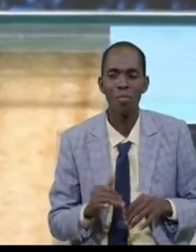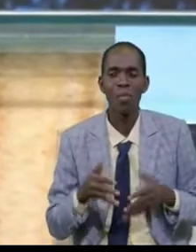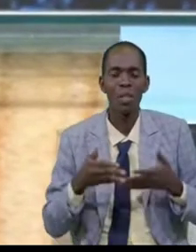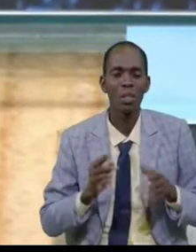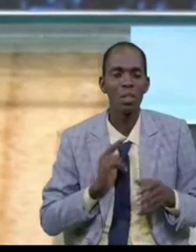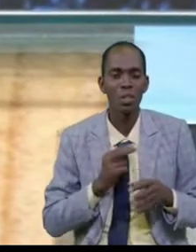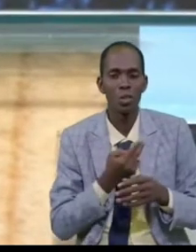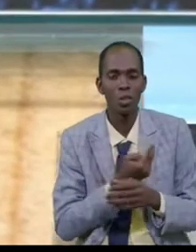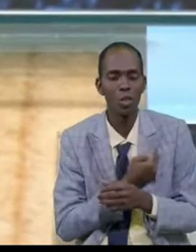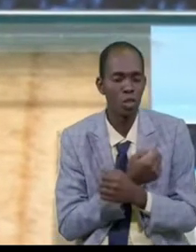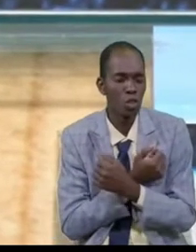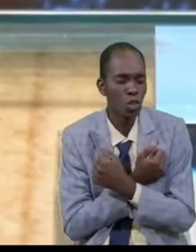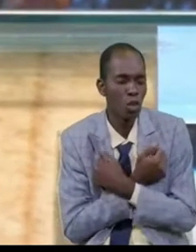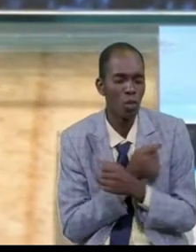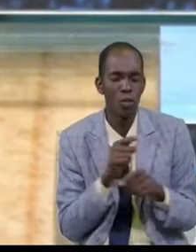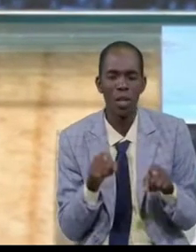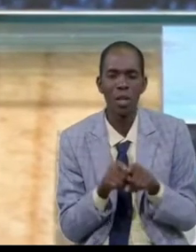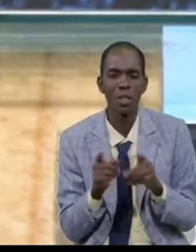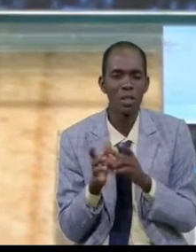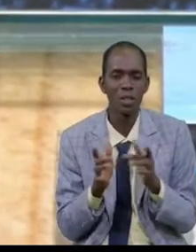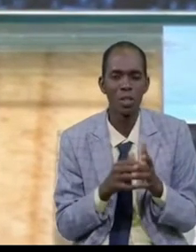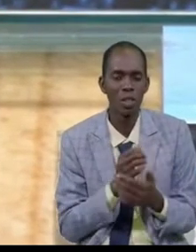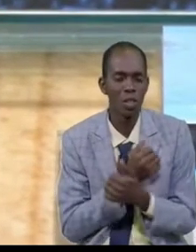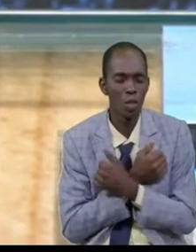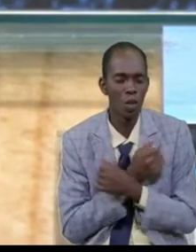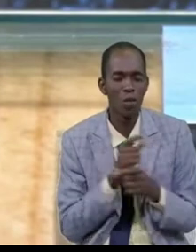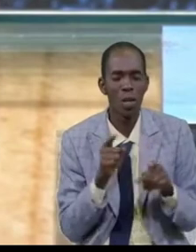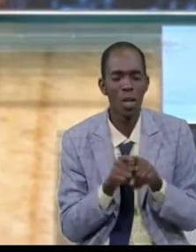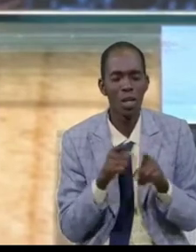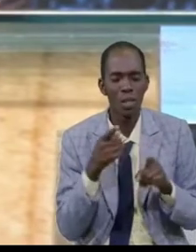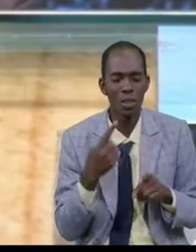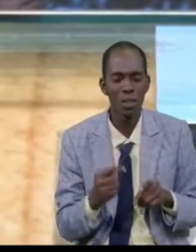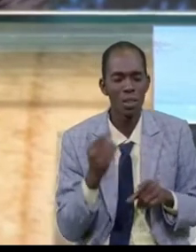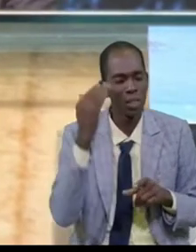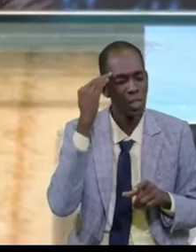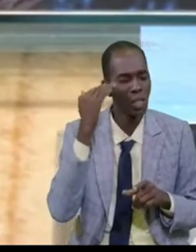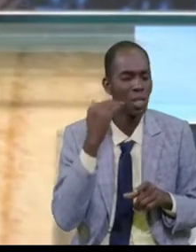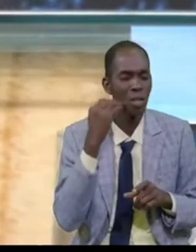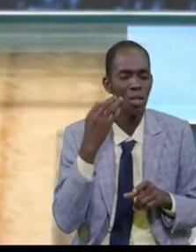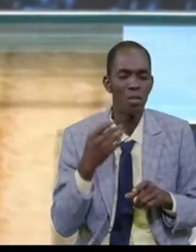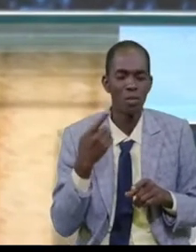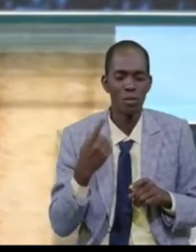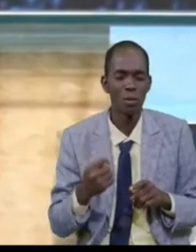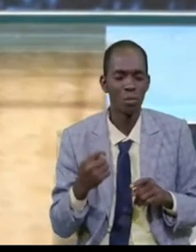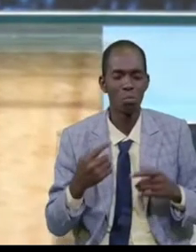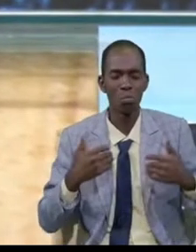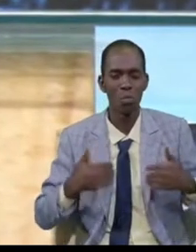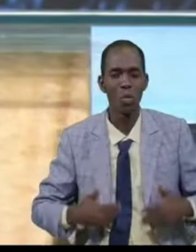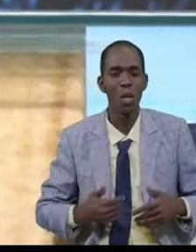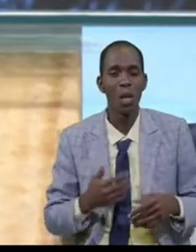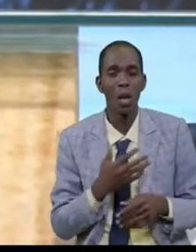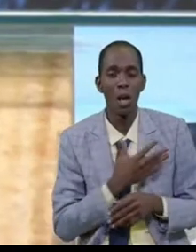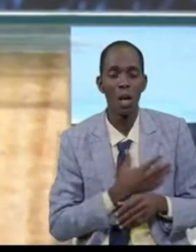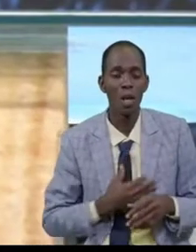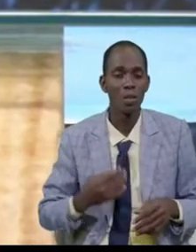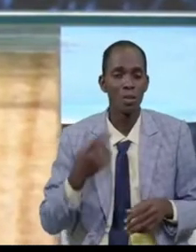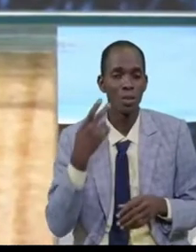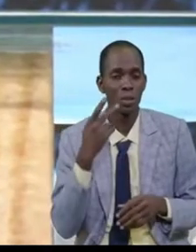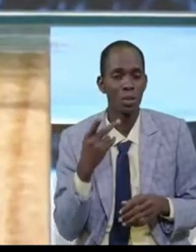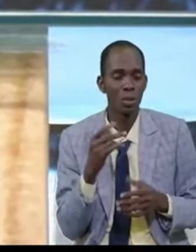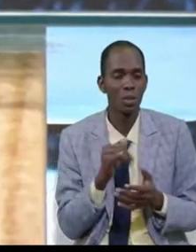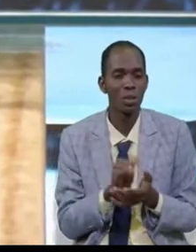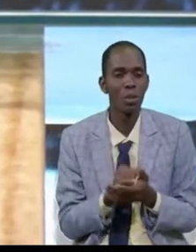the head of the body, and then all the members of the body will minister to one another